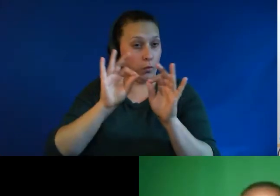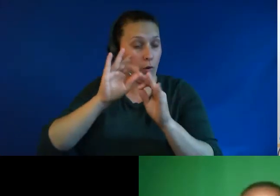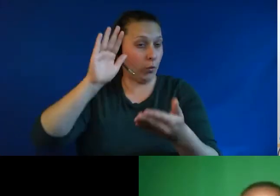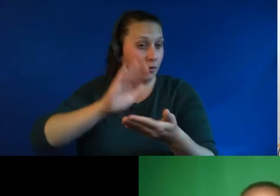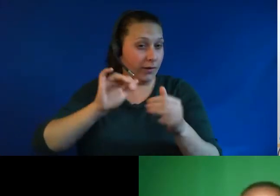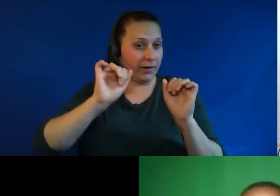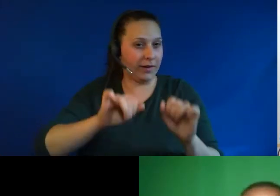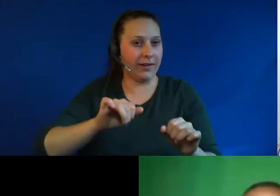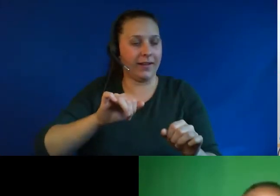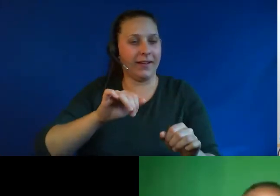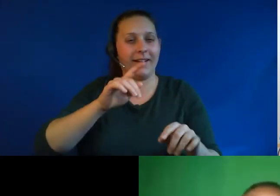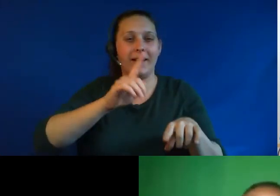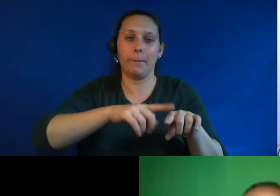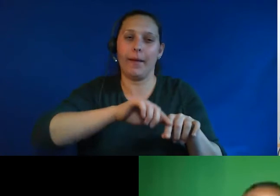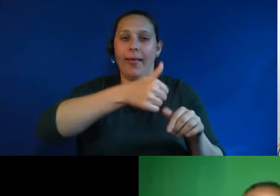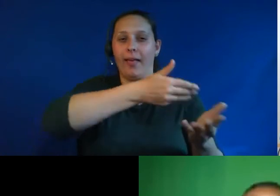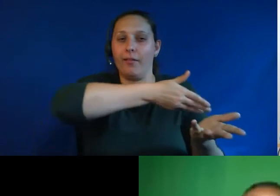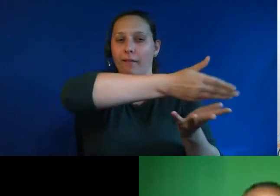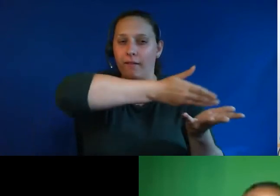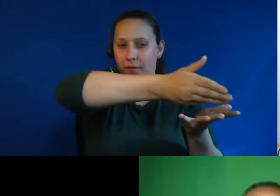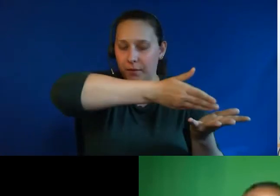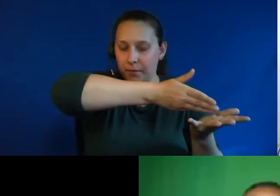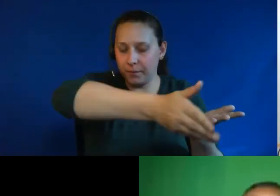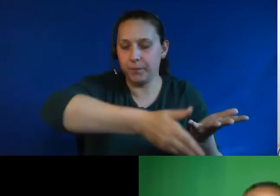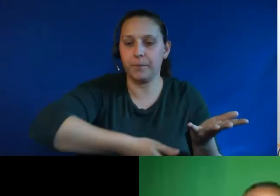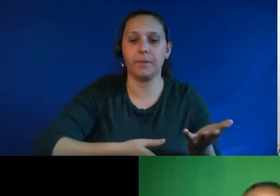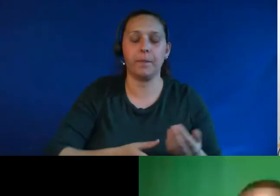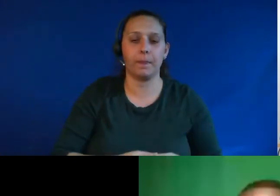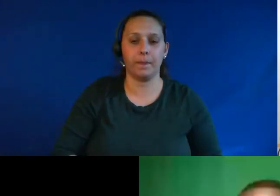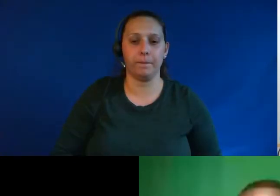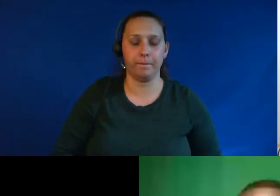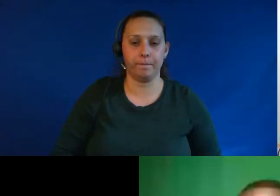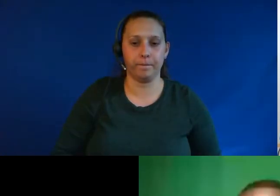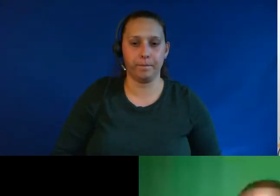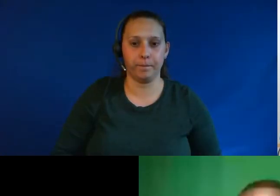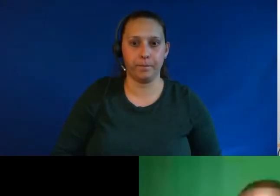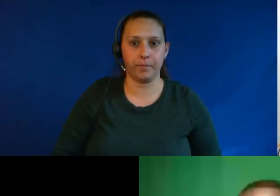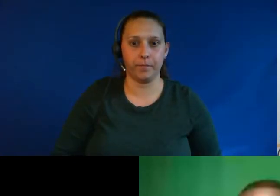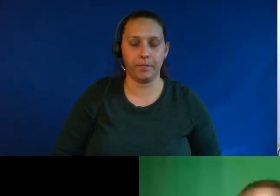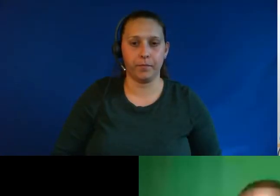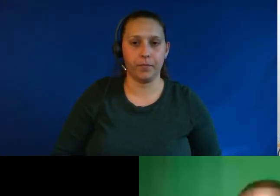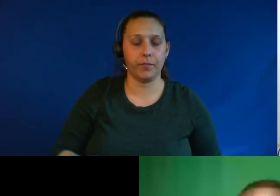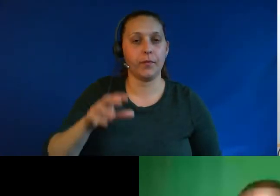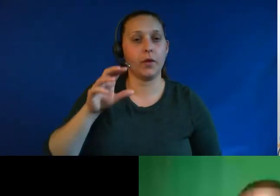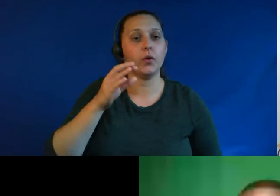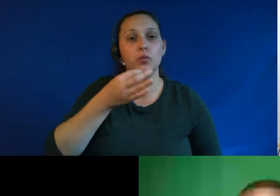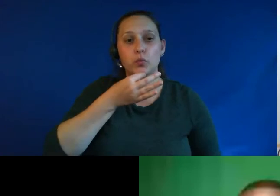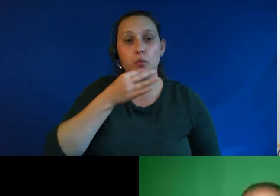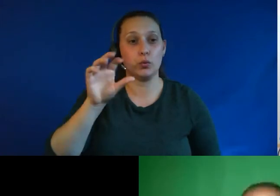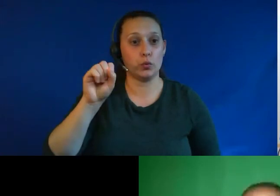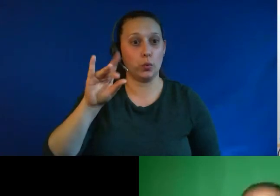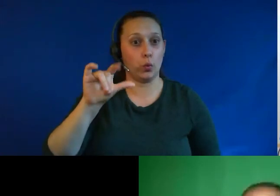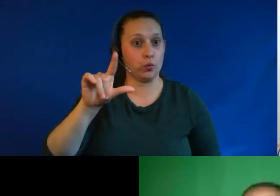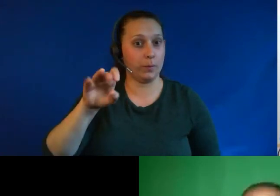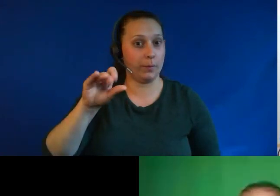other revenue streams, which will be also sharing on our social media platforms soon, because we have